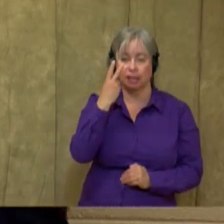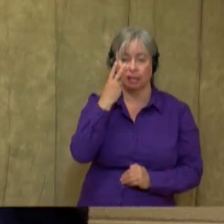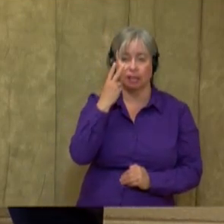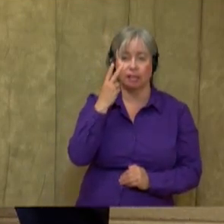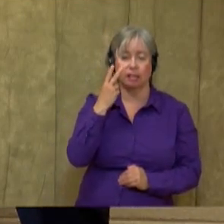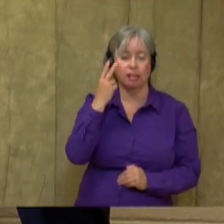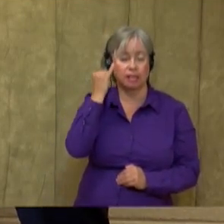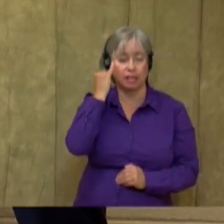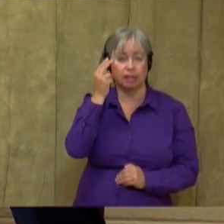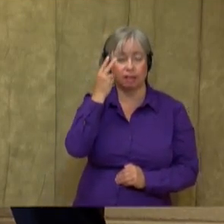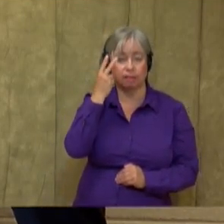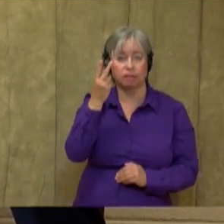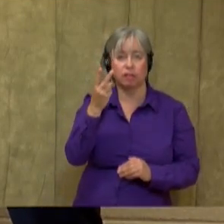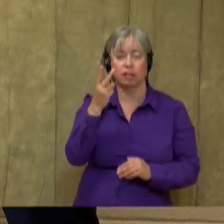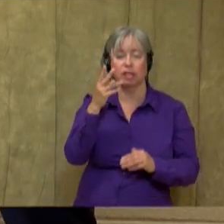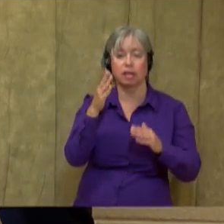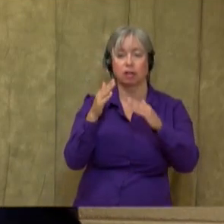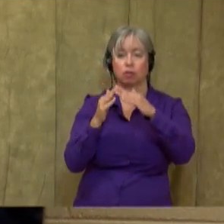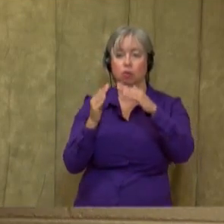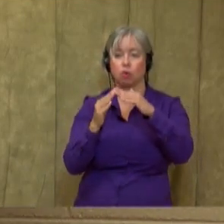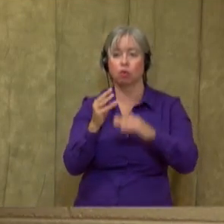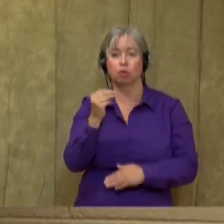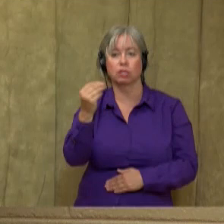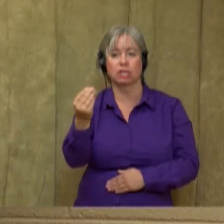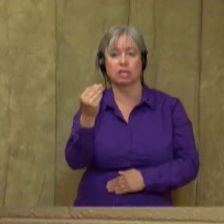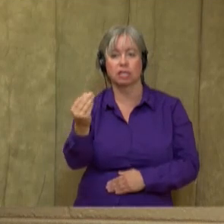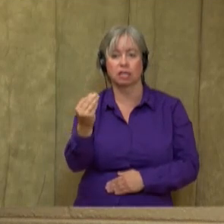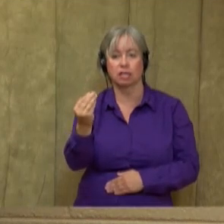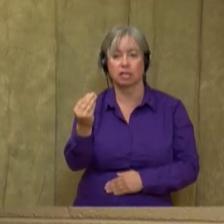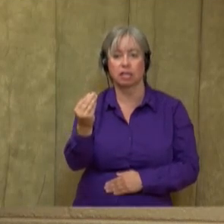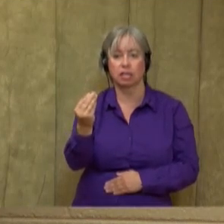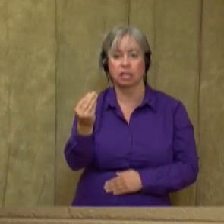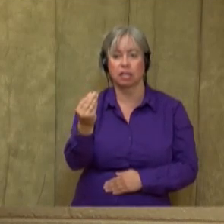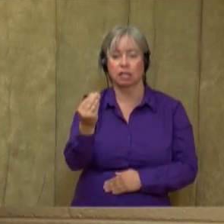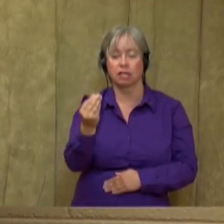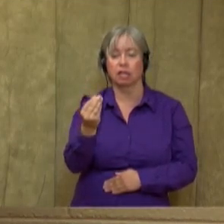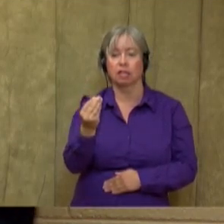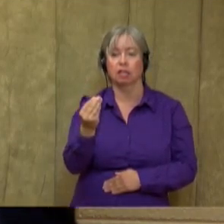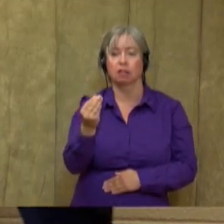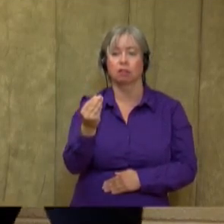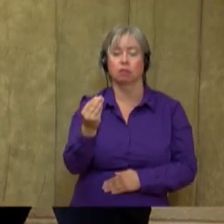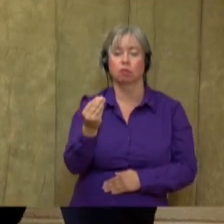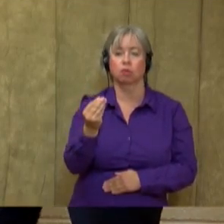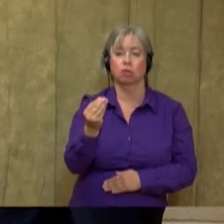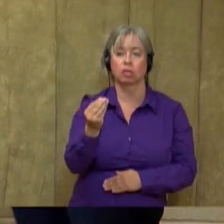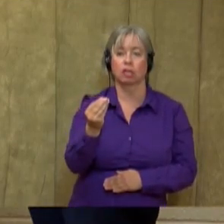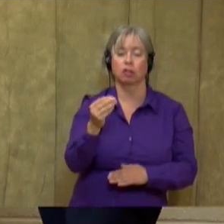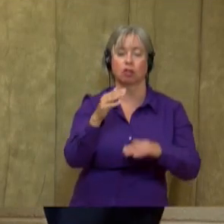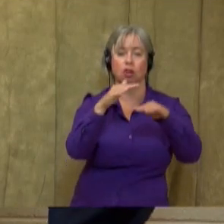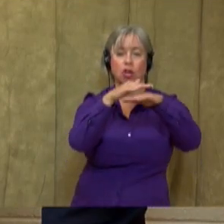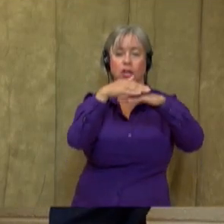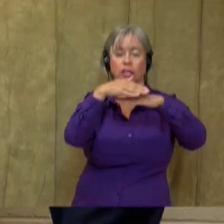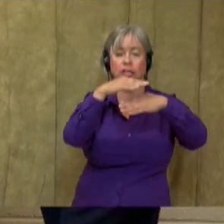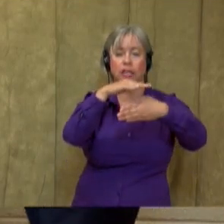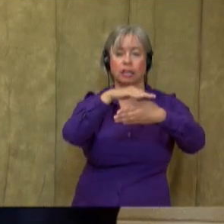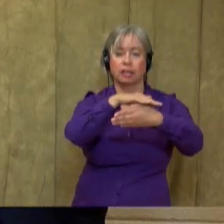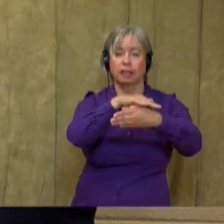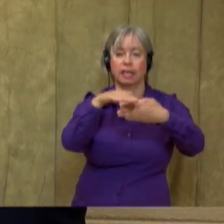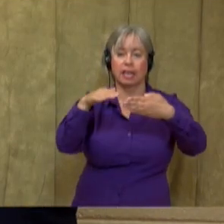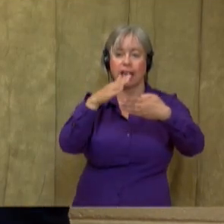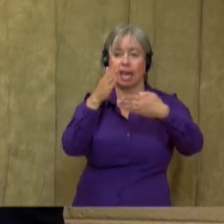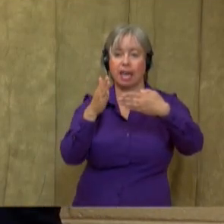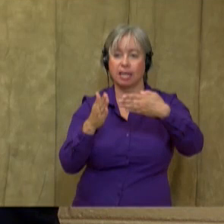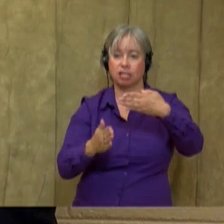with, these cubes are all along the edge of the larger cube that we're looking at. And then when